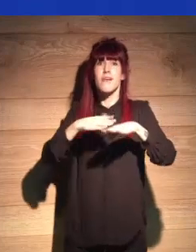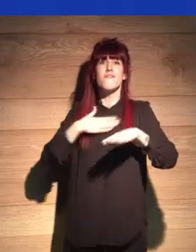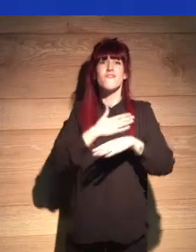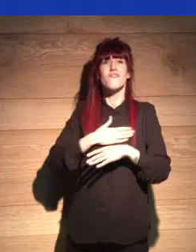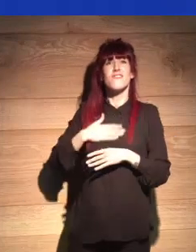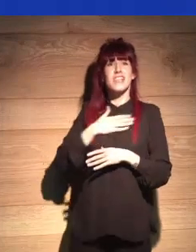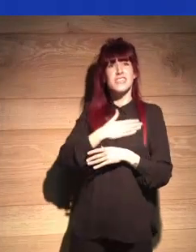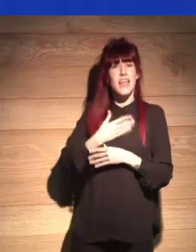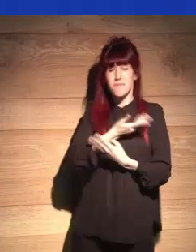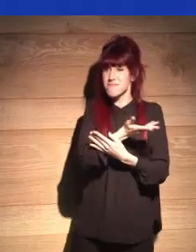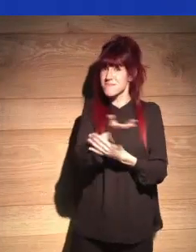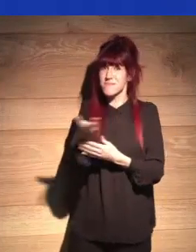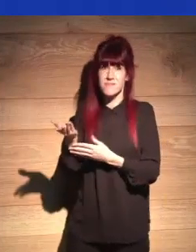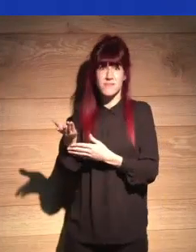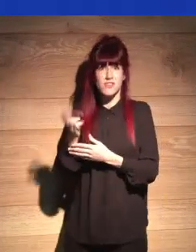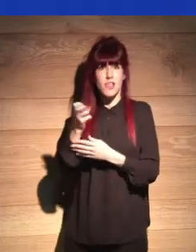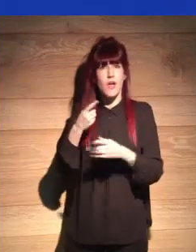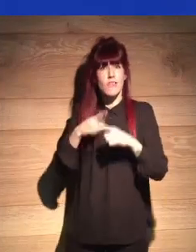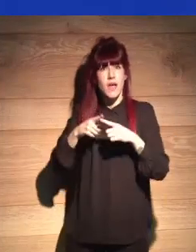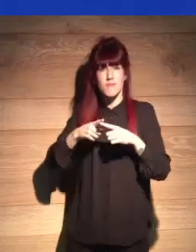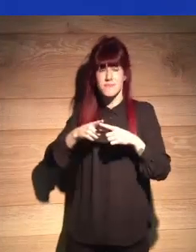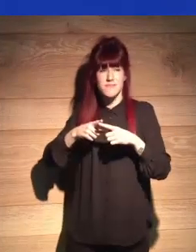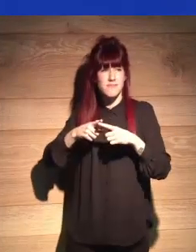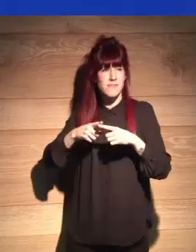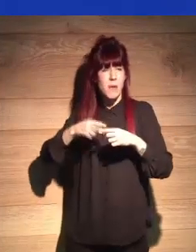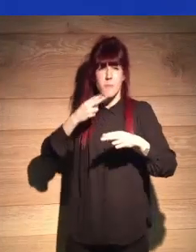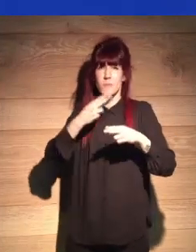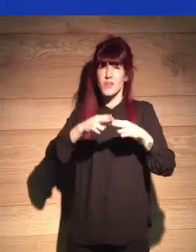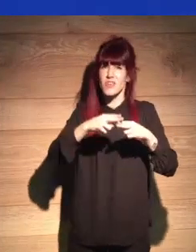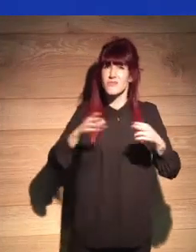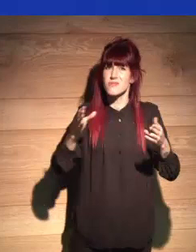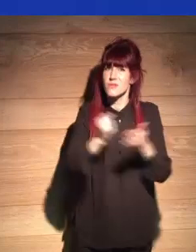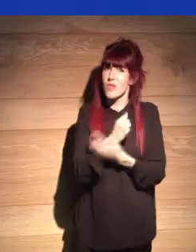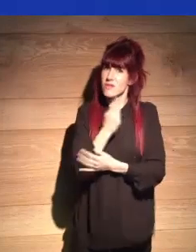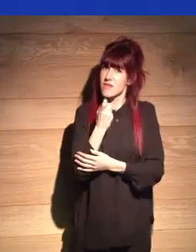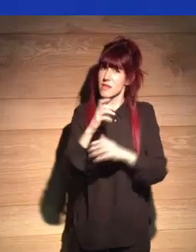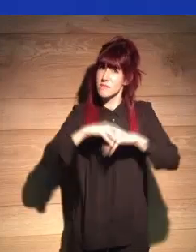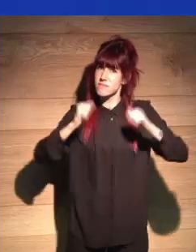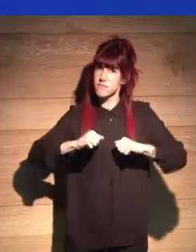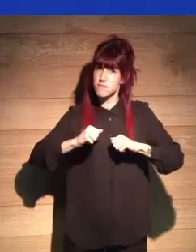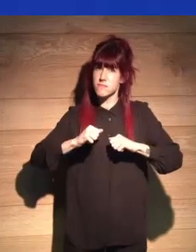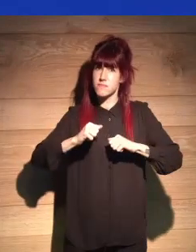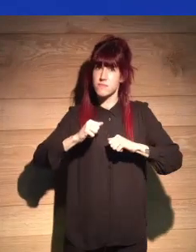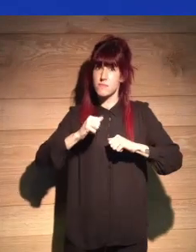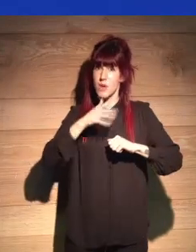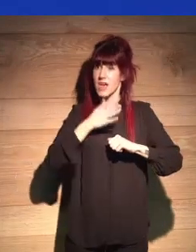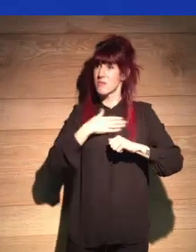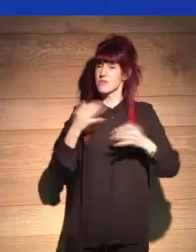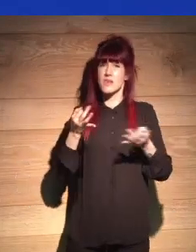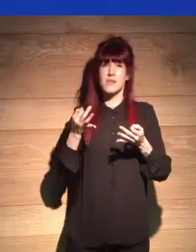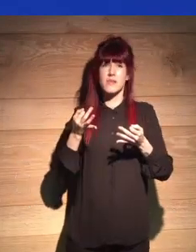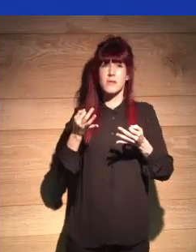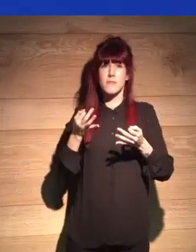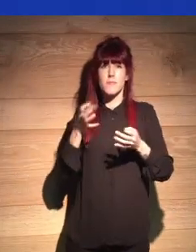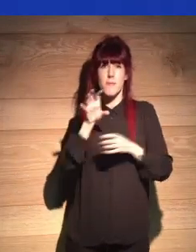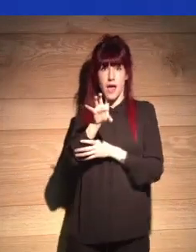the welfare of all. And this is also something that all political parties have to agree upon, because what we